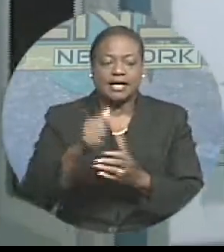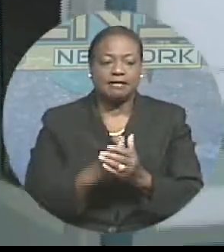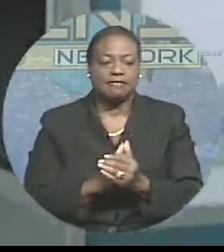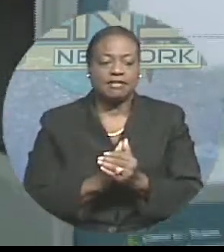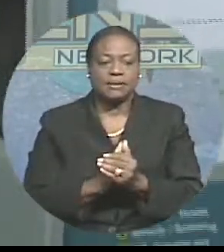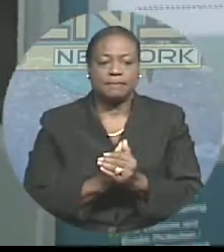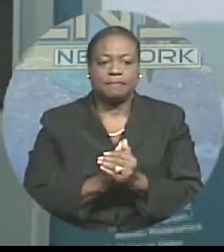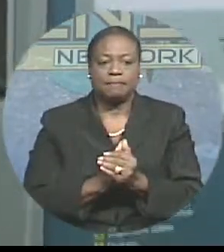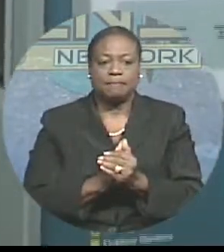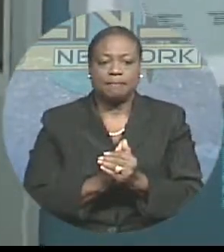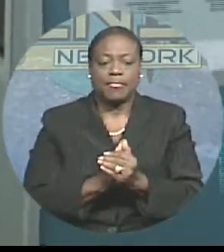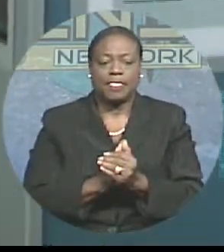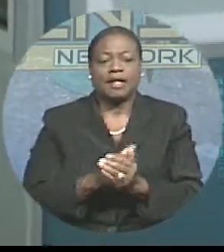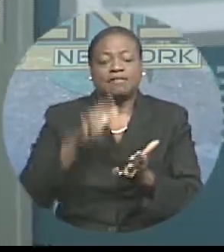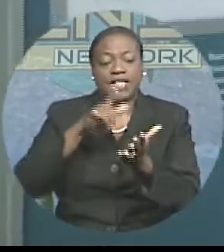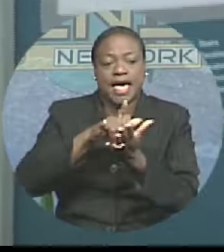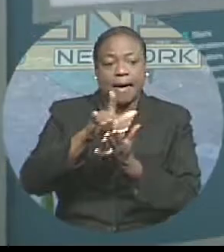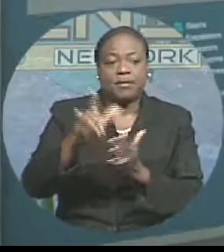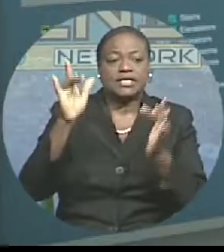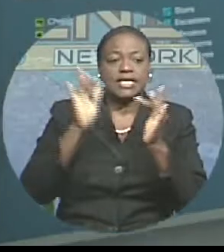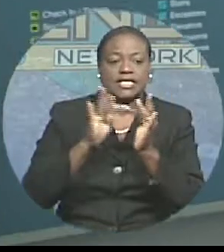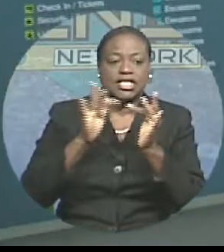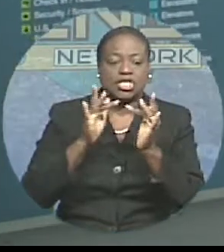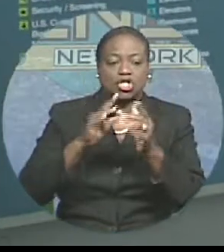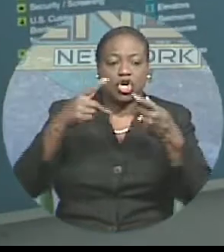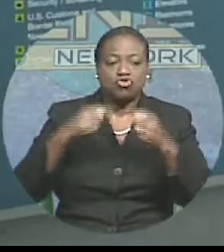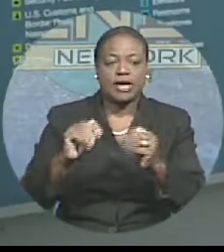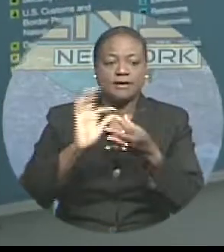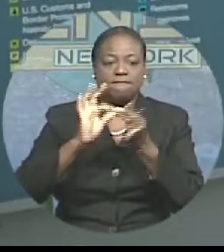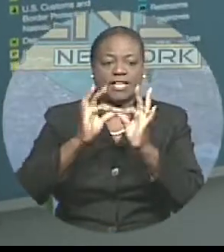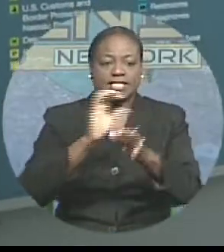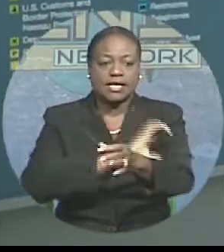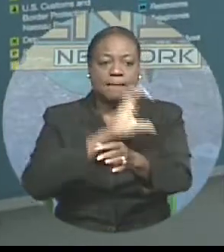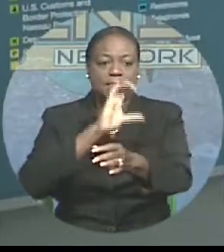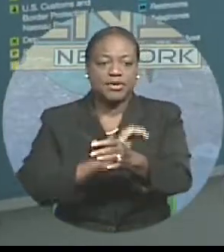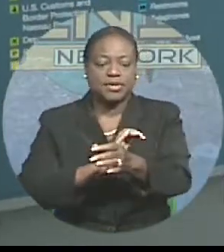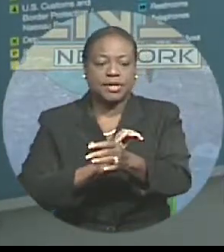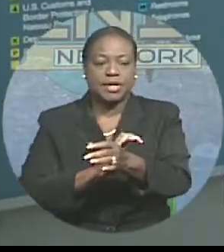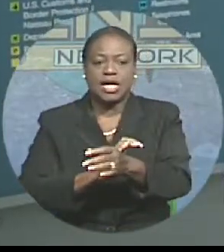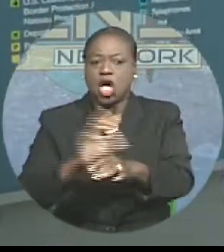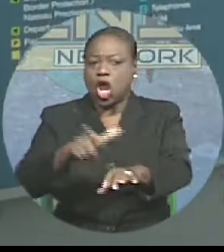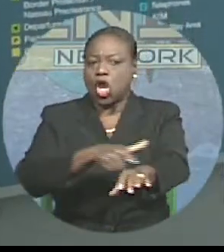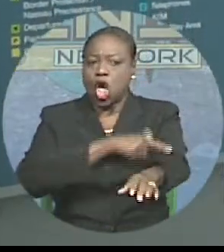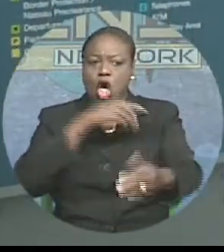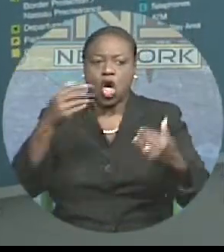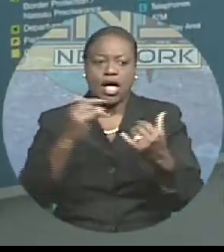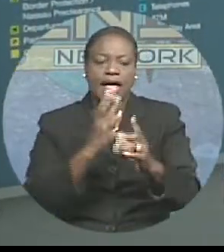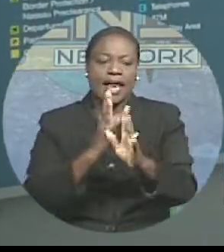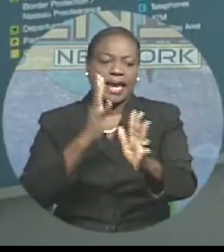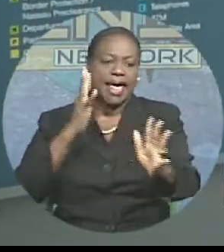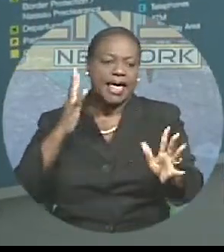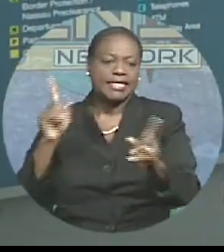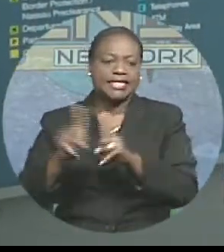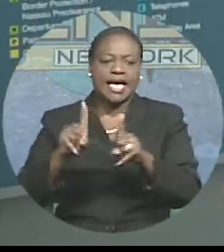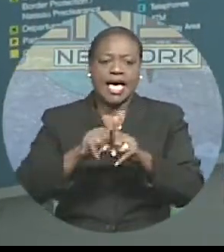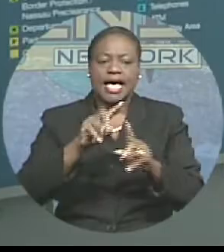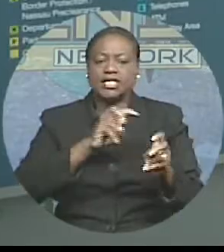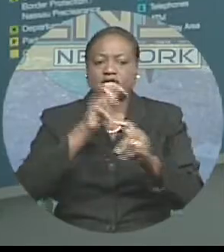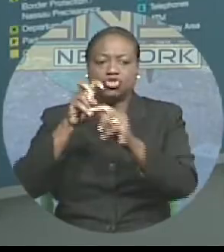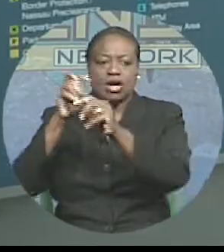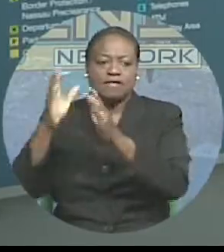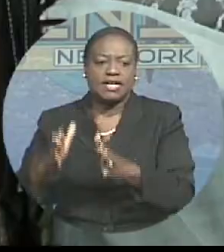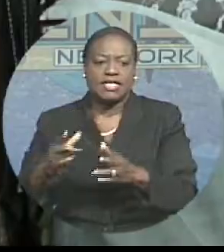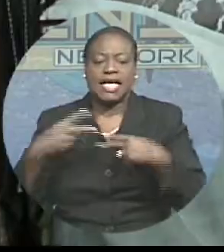While airport technicians worked to get the computer systems back up, there were long lines as travelers experienced